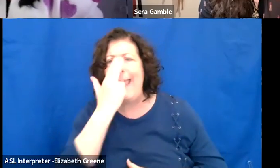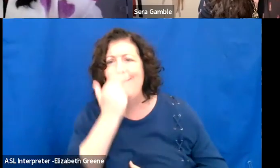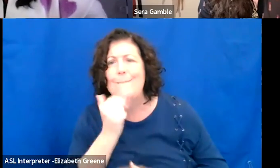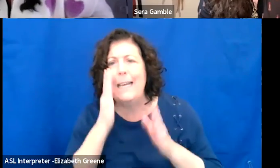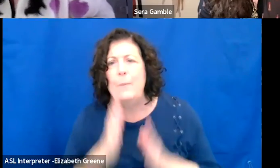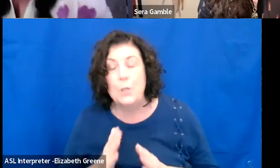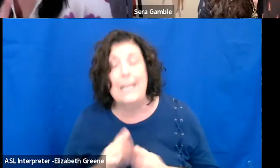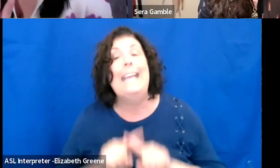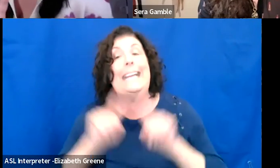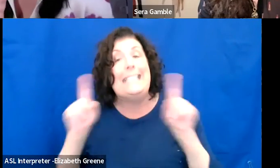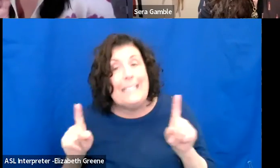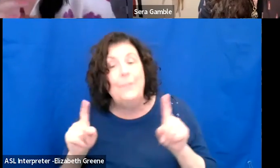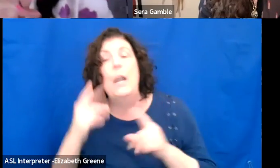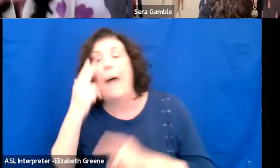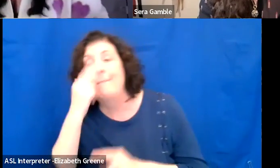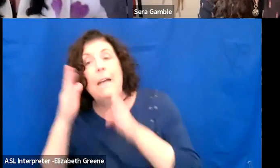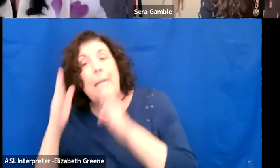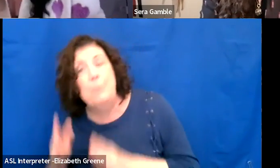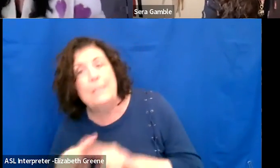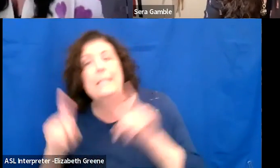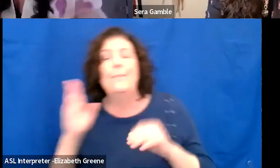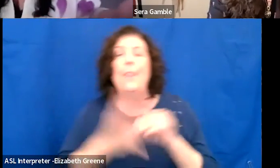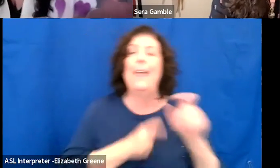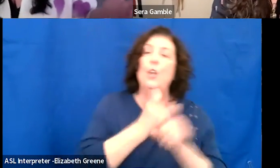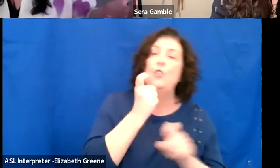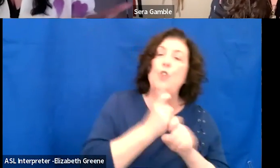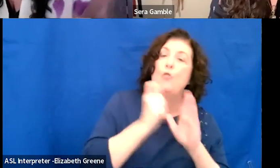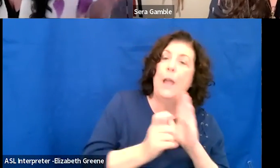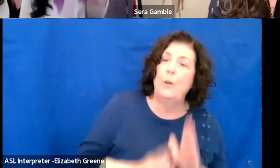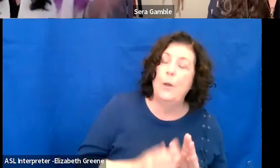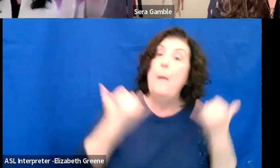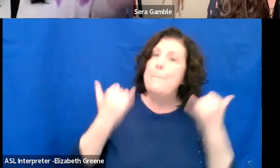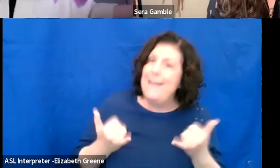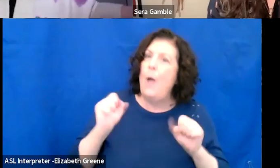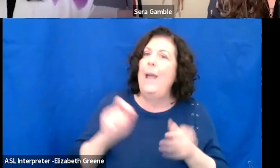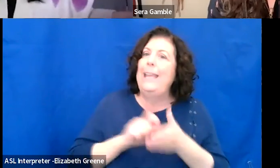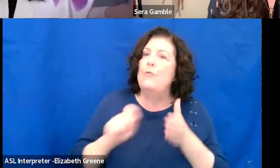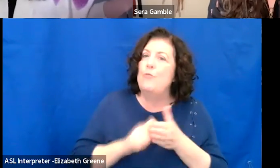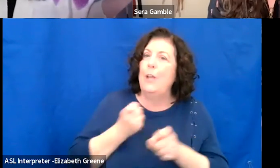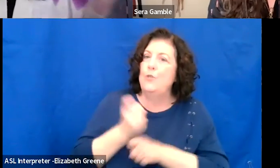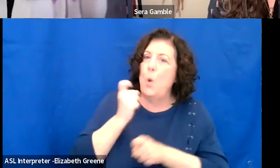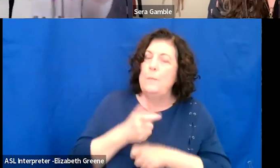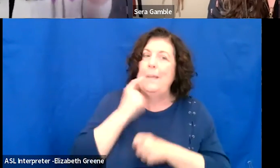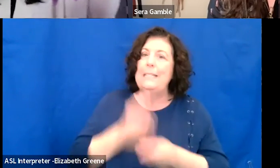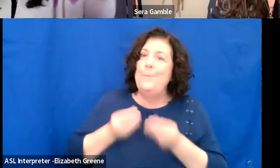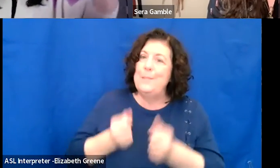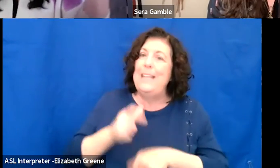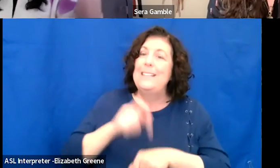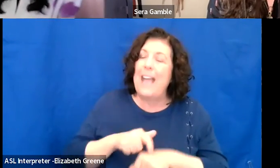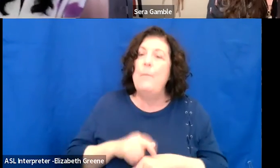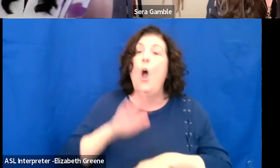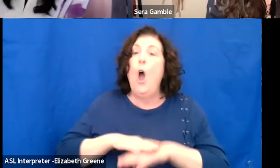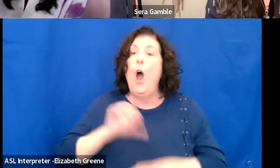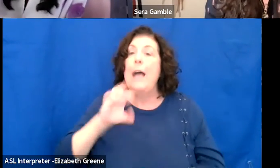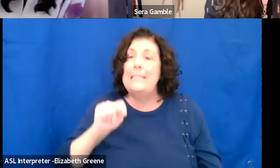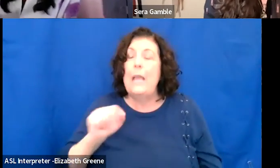is different than a joke writer. And so now I can write jokes because I've spent so much time on sets with people that